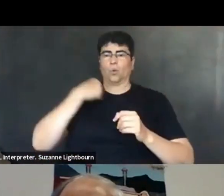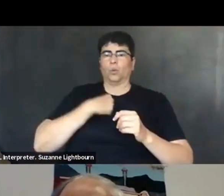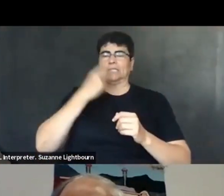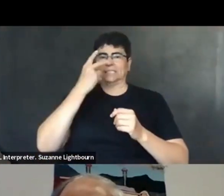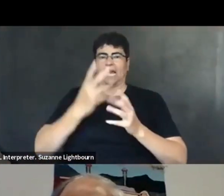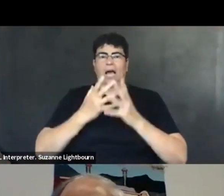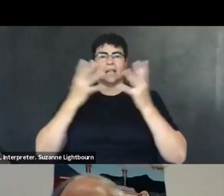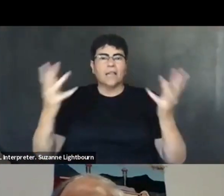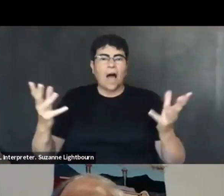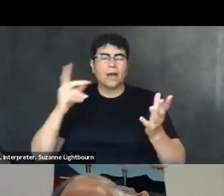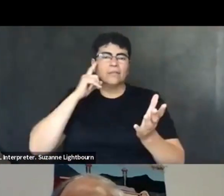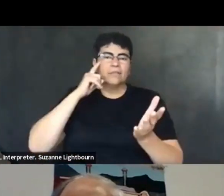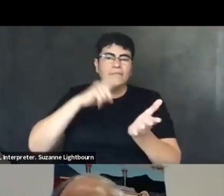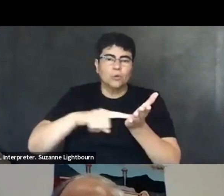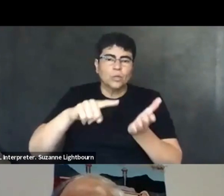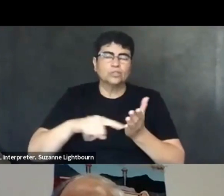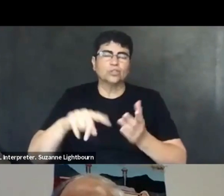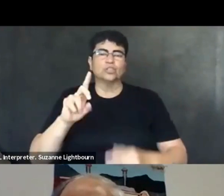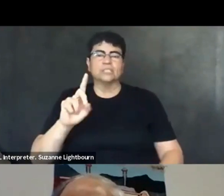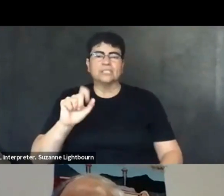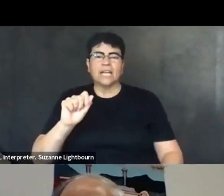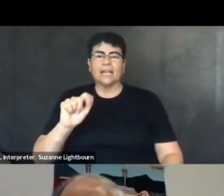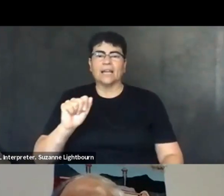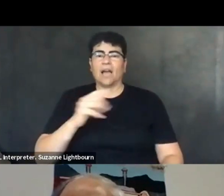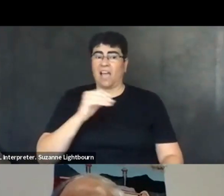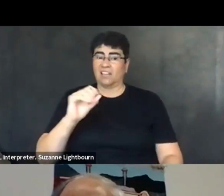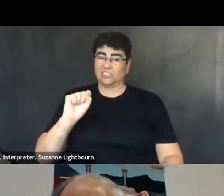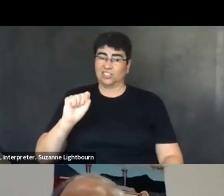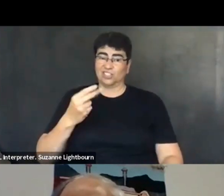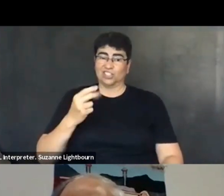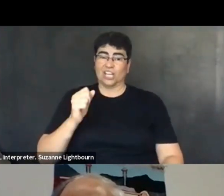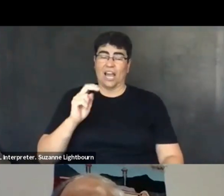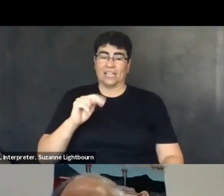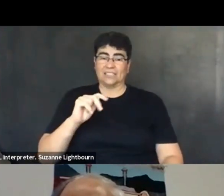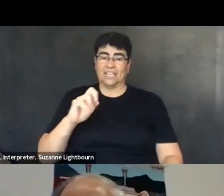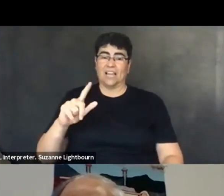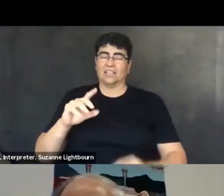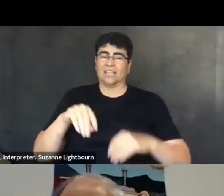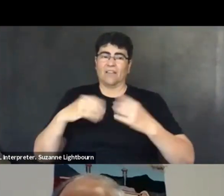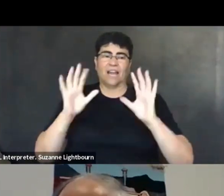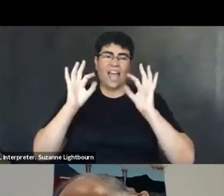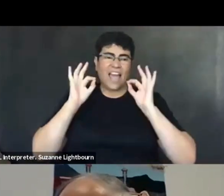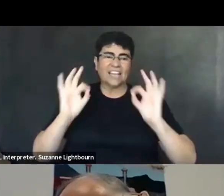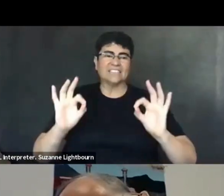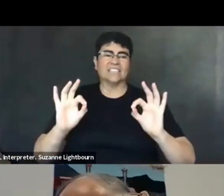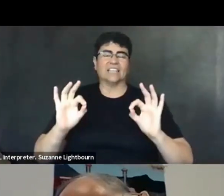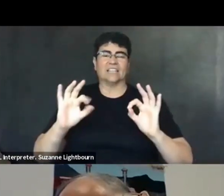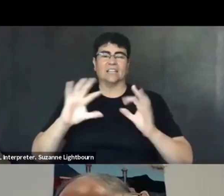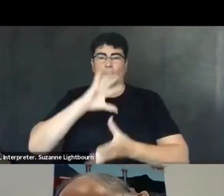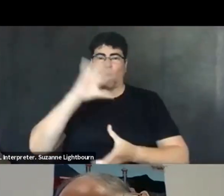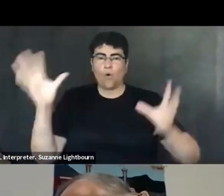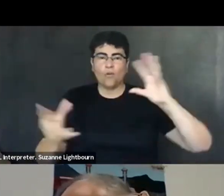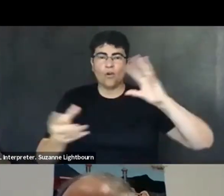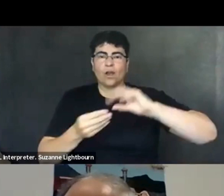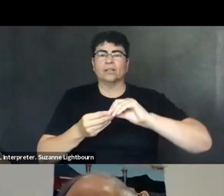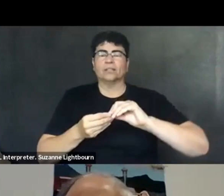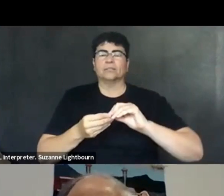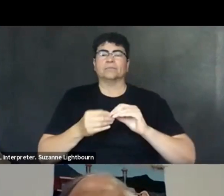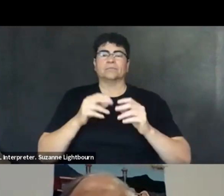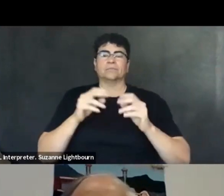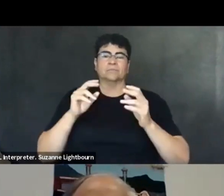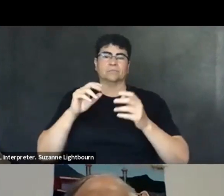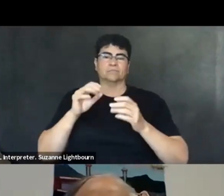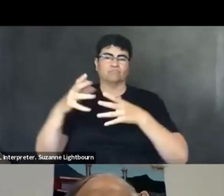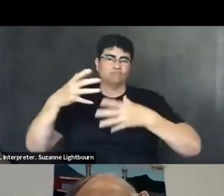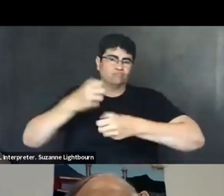and research, and Chantel's given a very excellent and comprehensive overview of the issues. On a